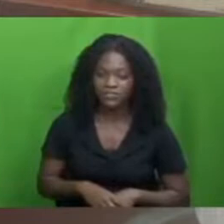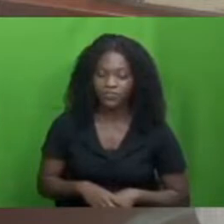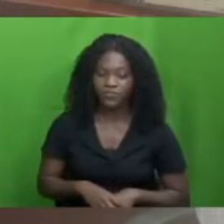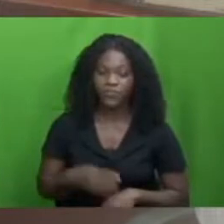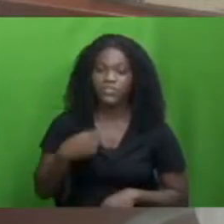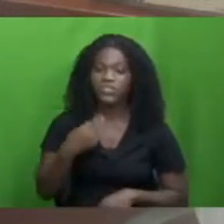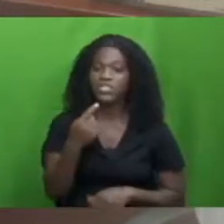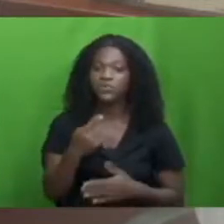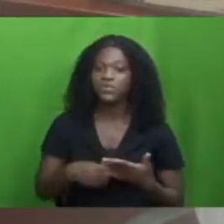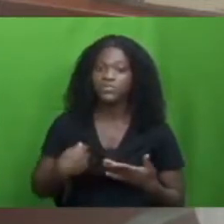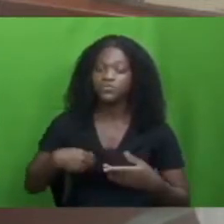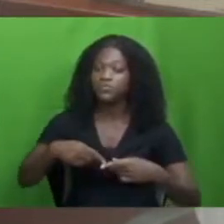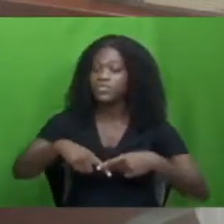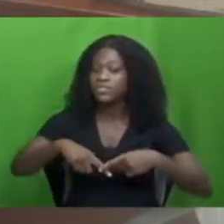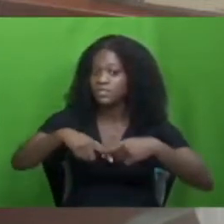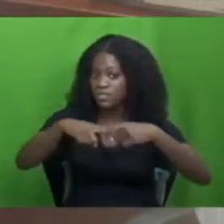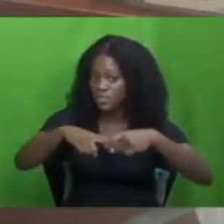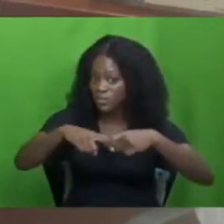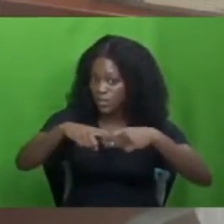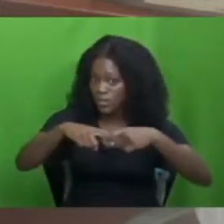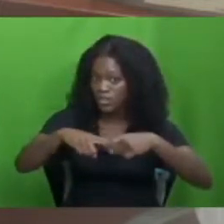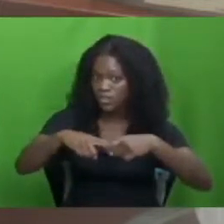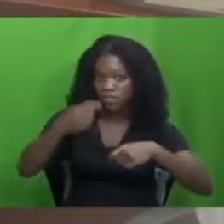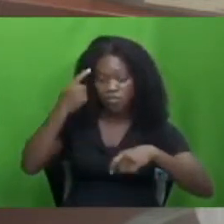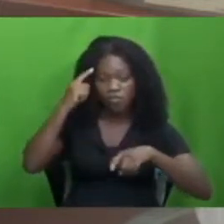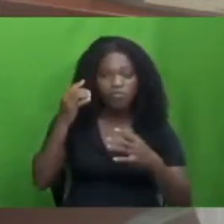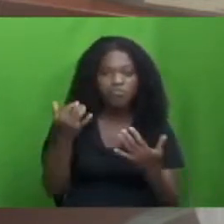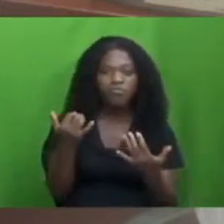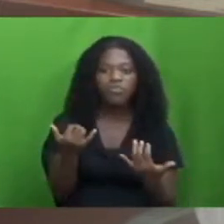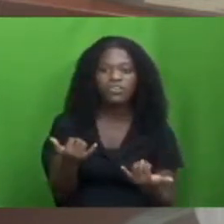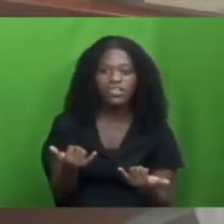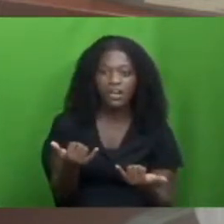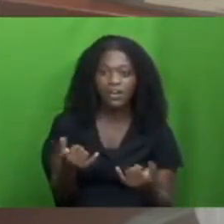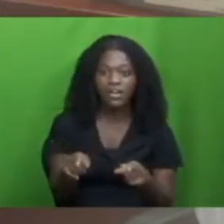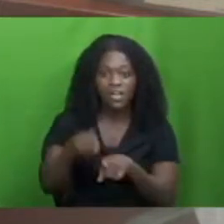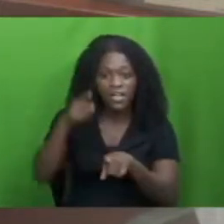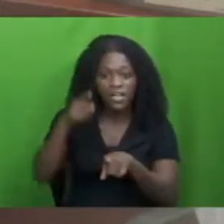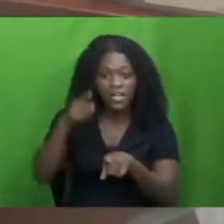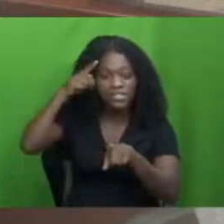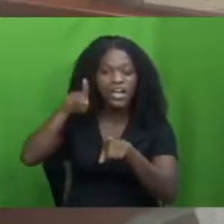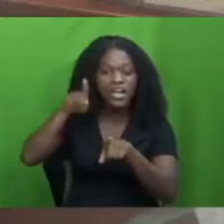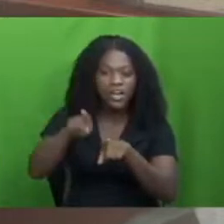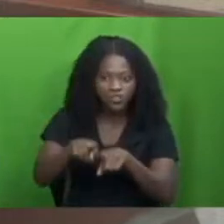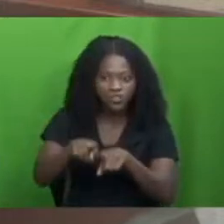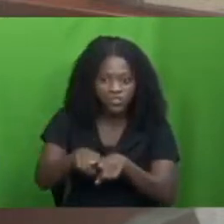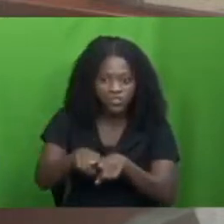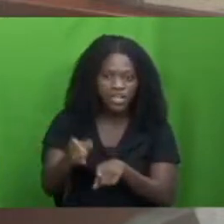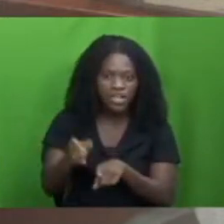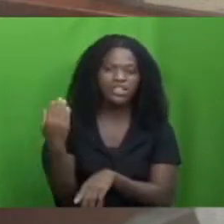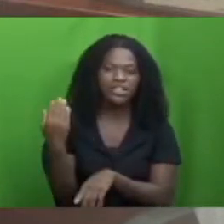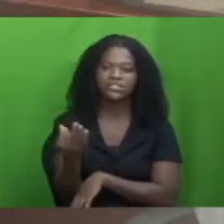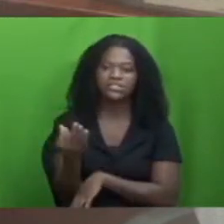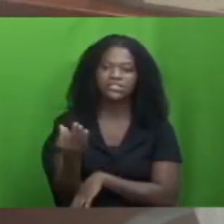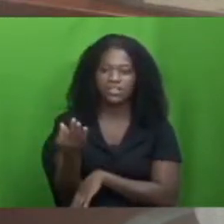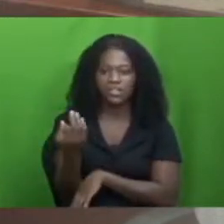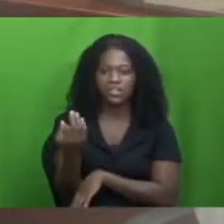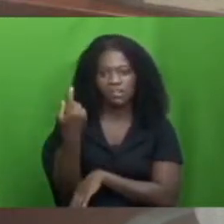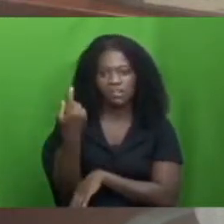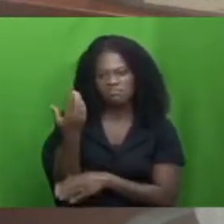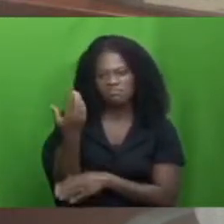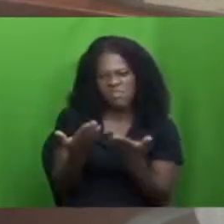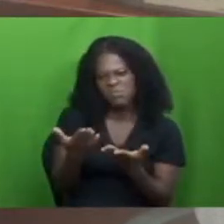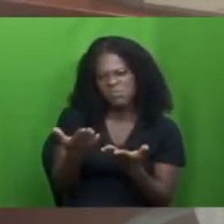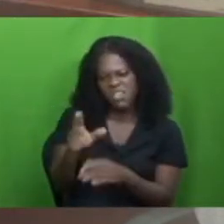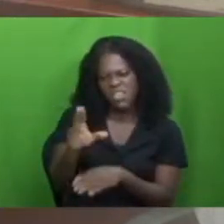very wobbly foundation. That, Mr. Speaker, the indication to you as you sought is that we take a suspension